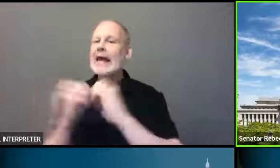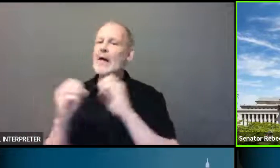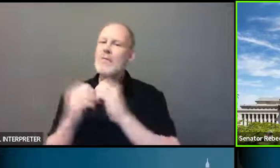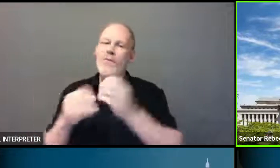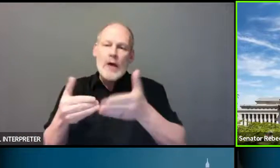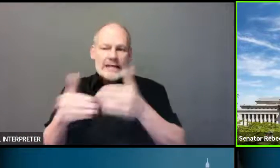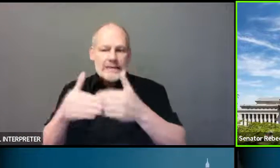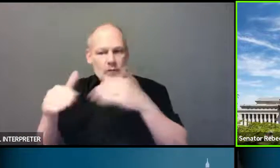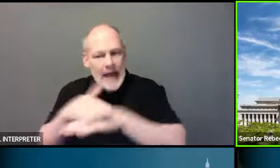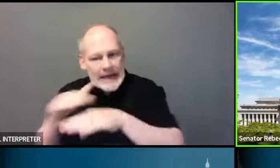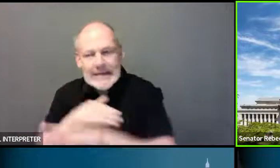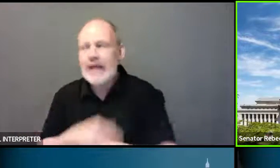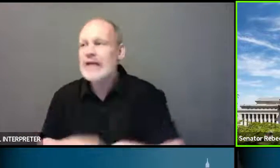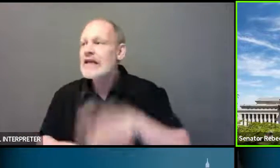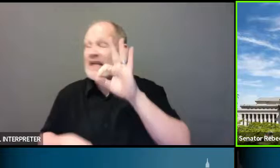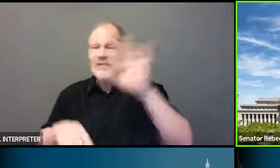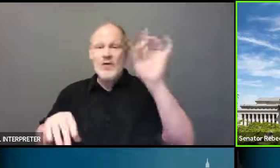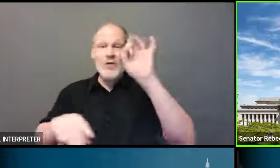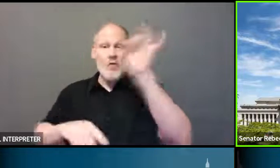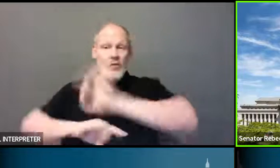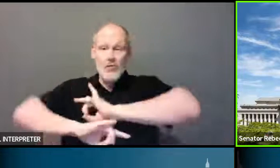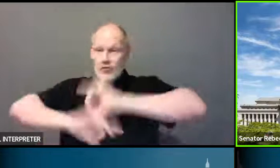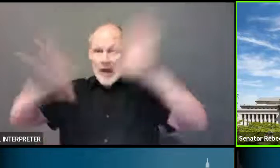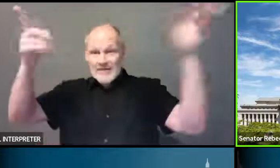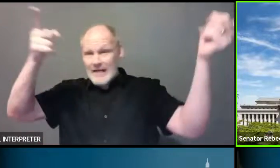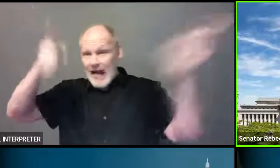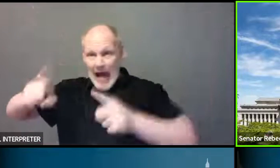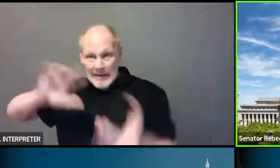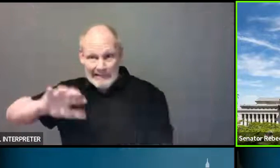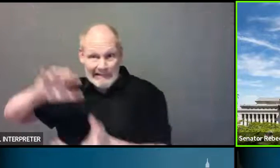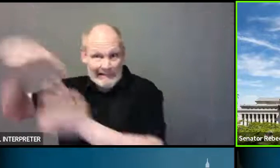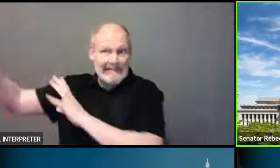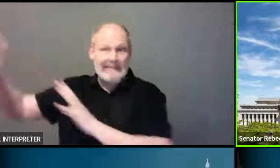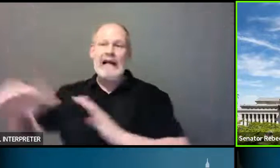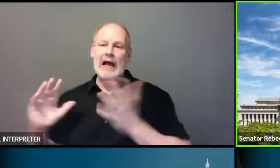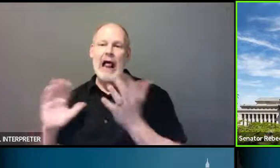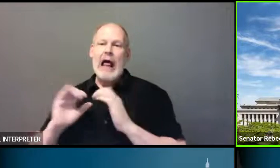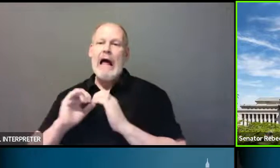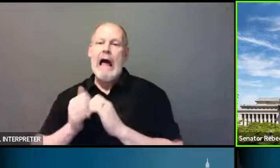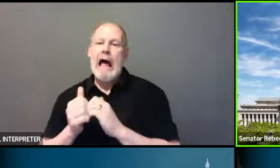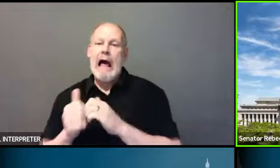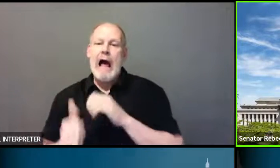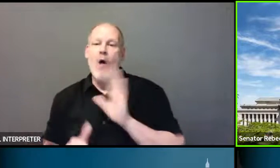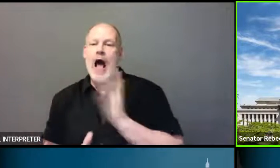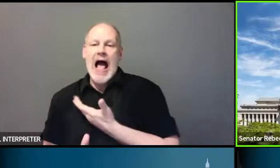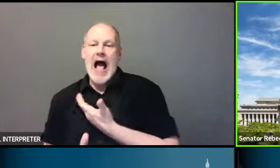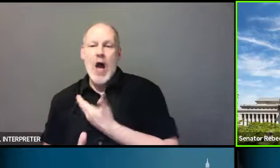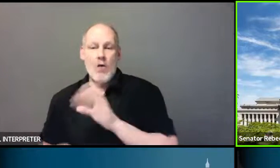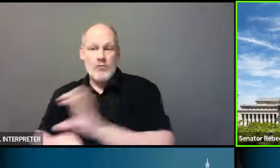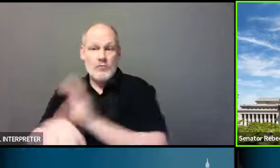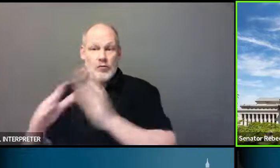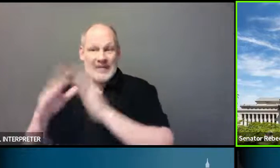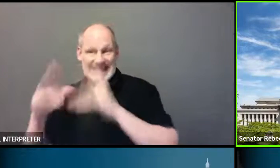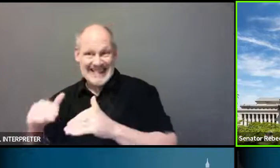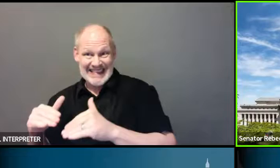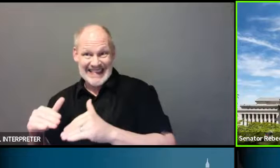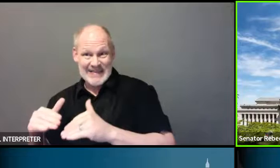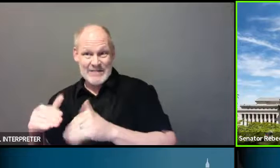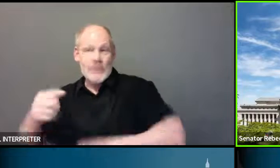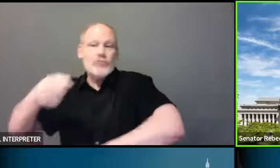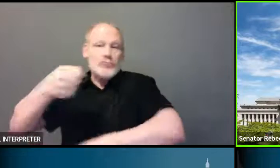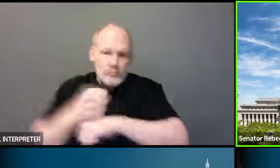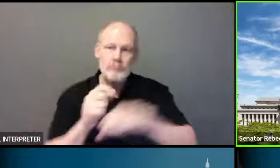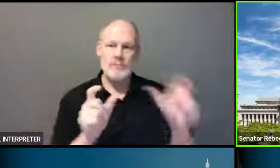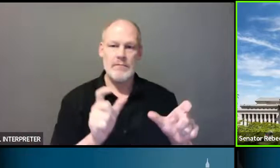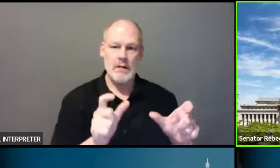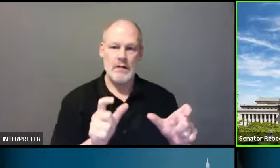have a crisis and a pandemic like we have had. So this interim, I'm going to continue to work on that. And that's going to be a big part of my